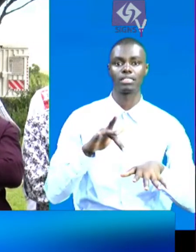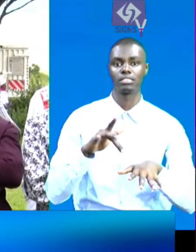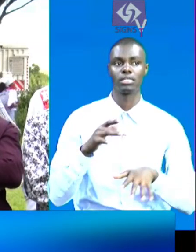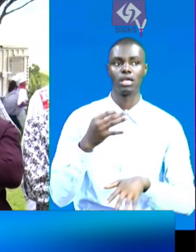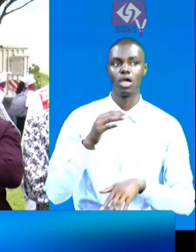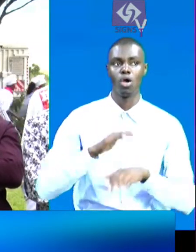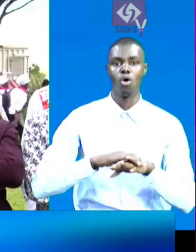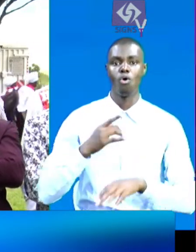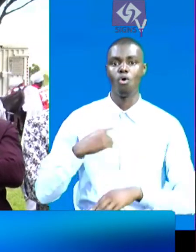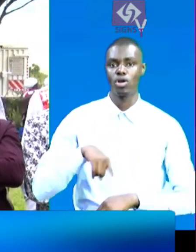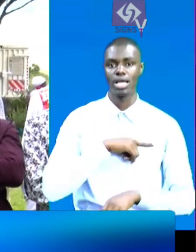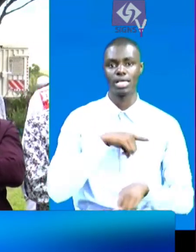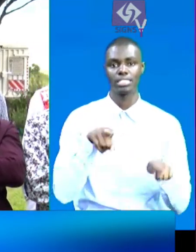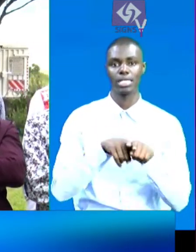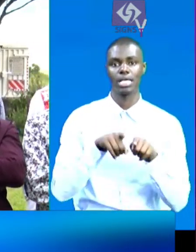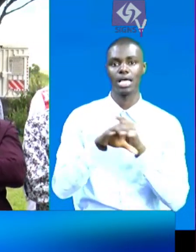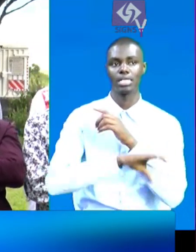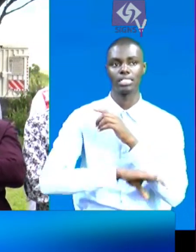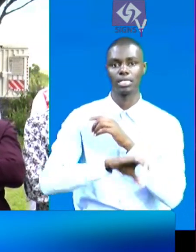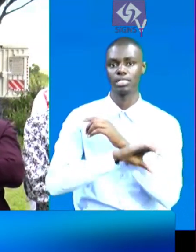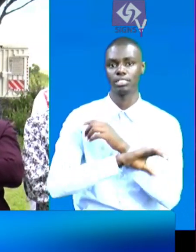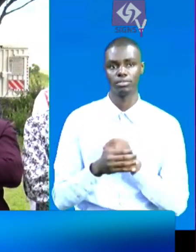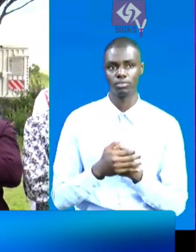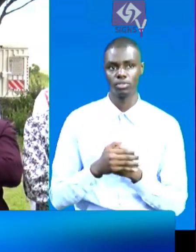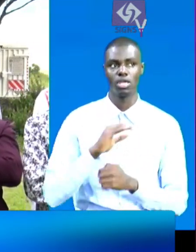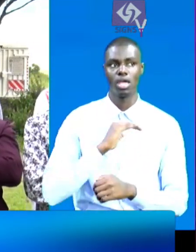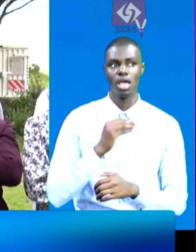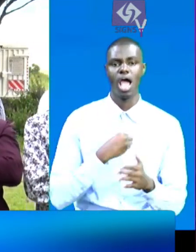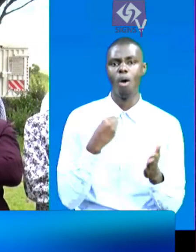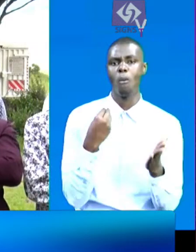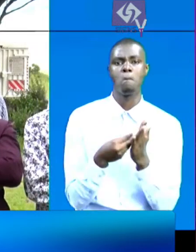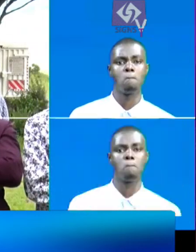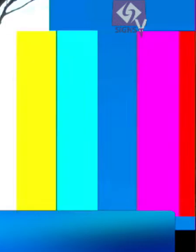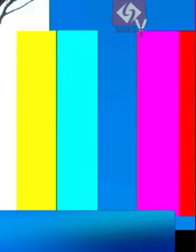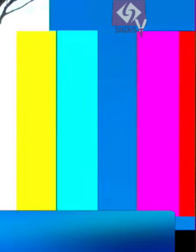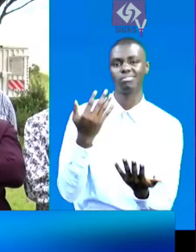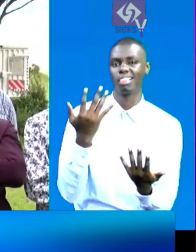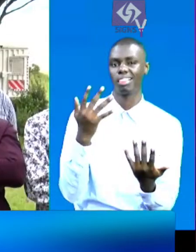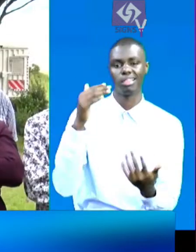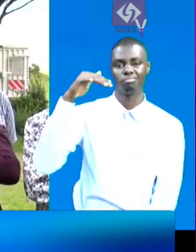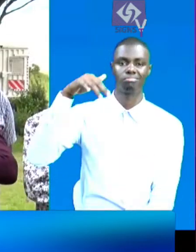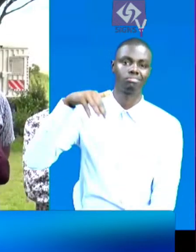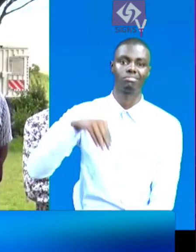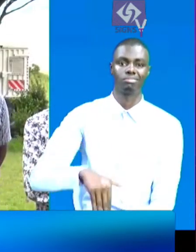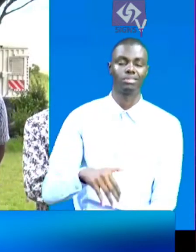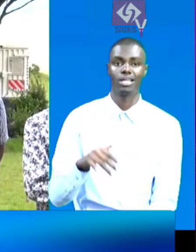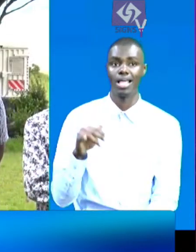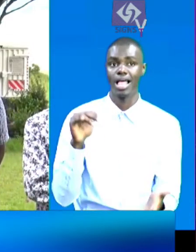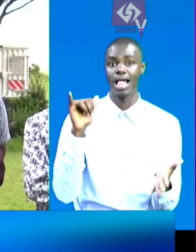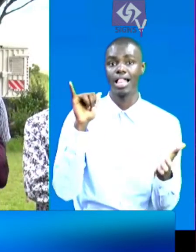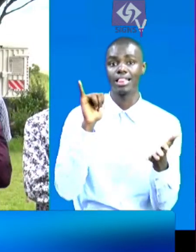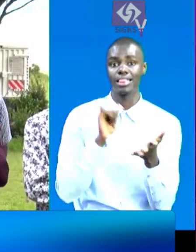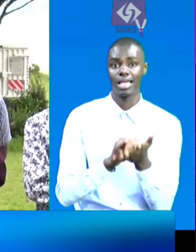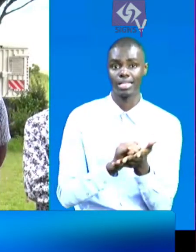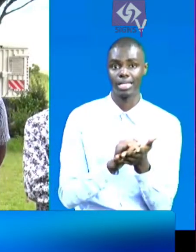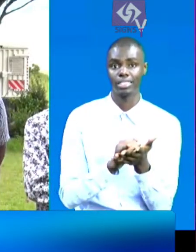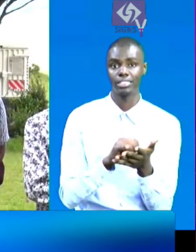on us as a country. Our shilling isn't doing well, and of course that has